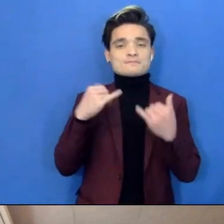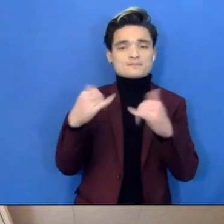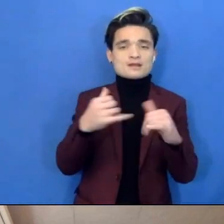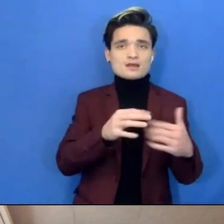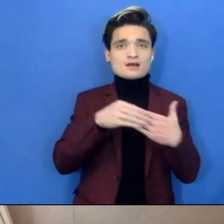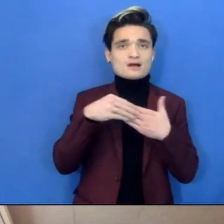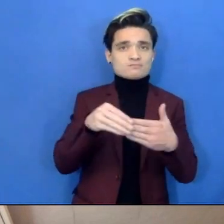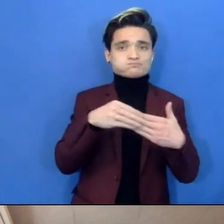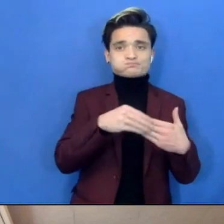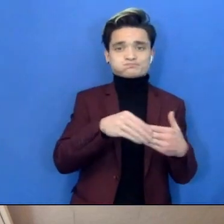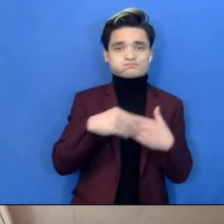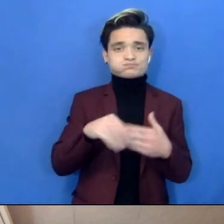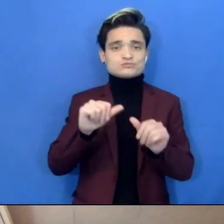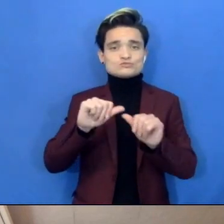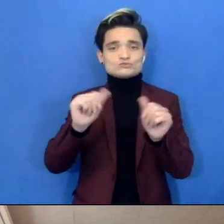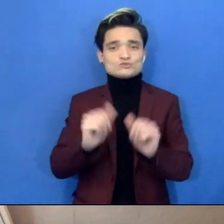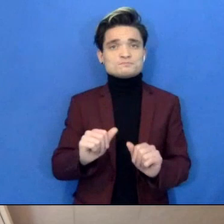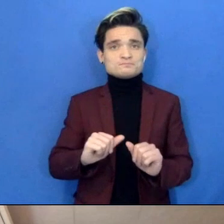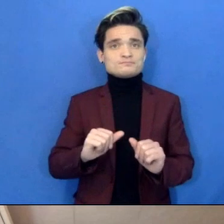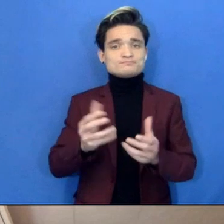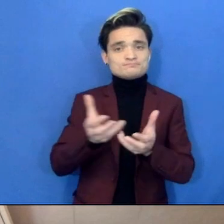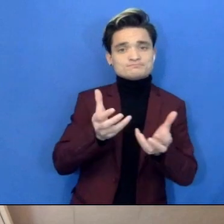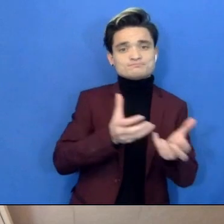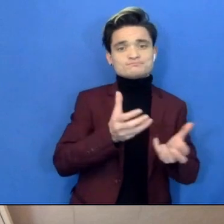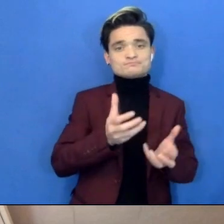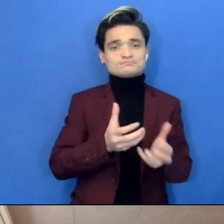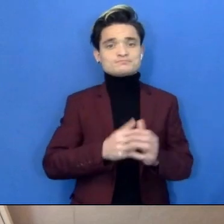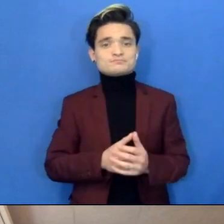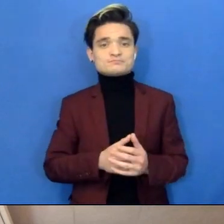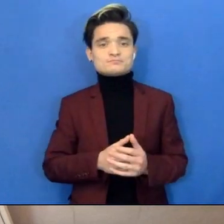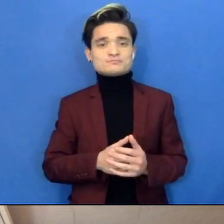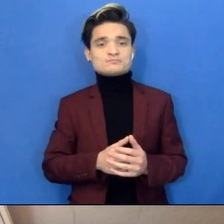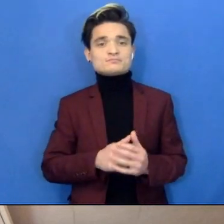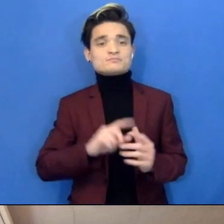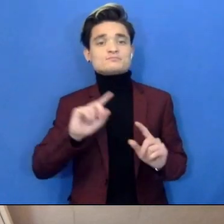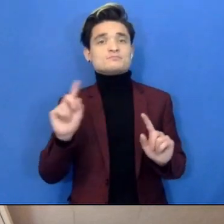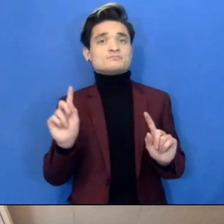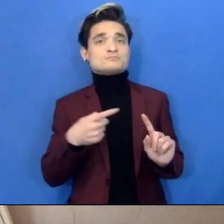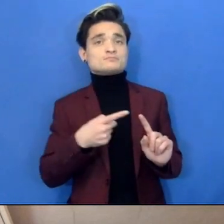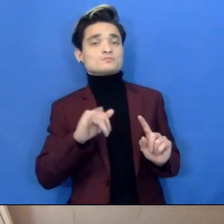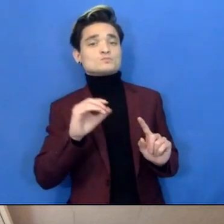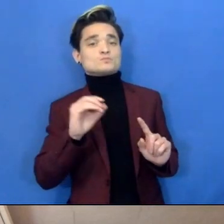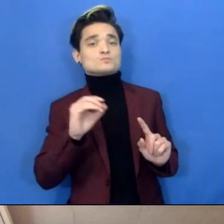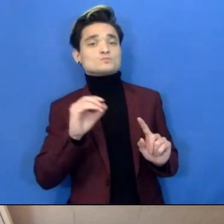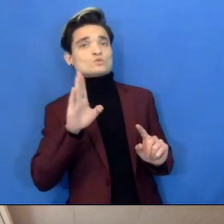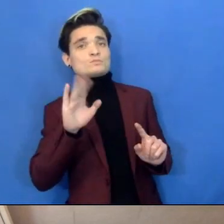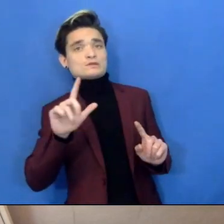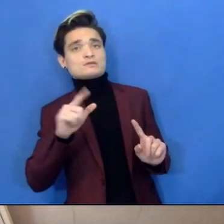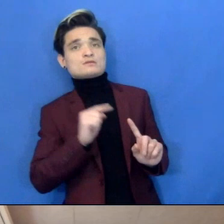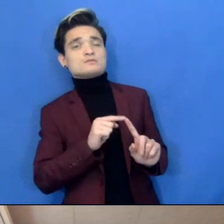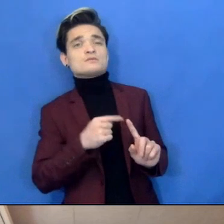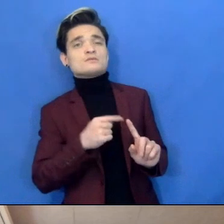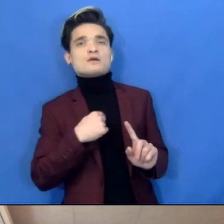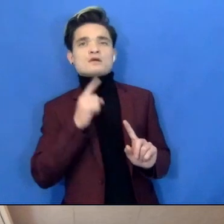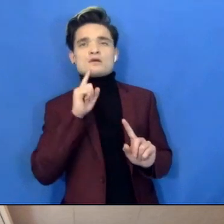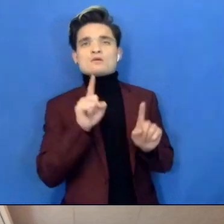Fair. Joe? And I also think as an English speaker, when I